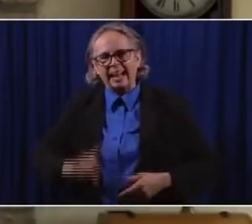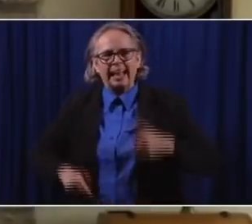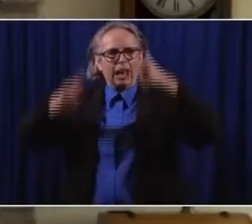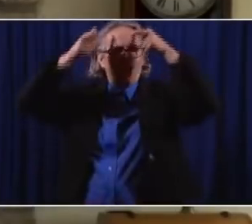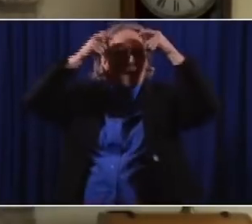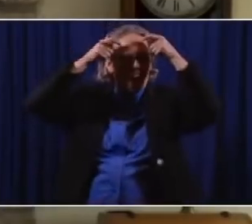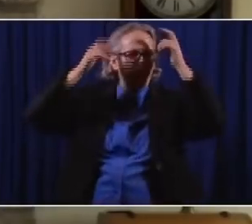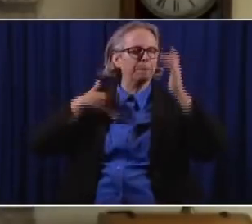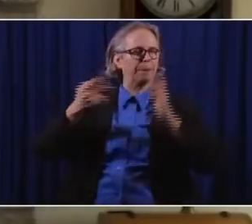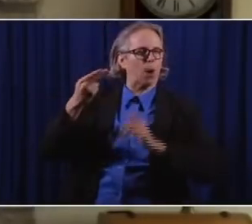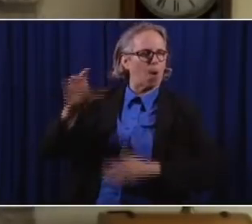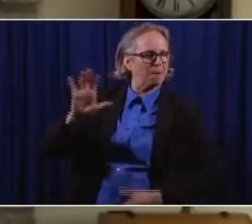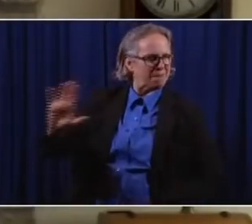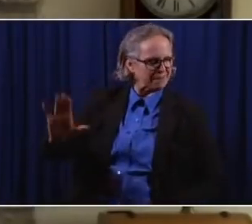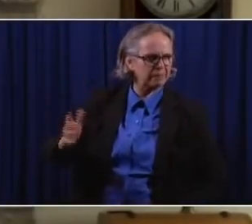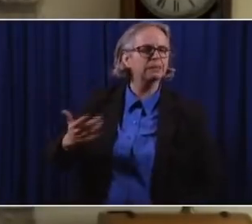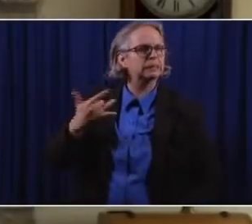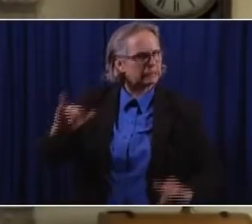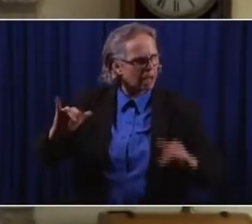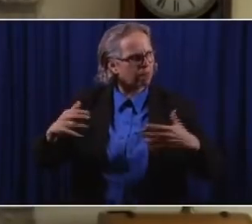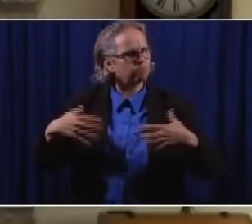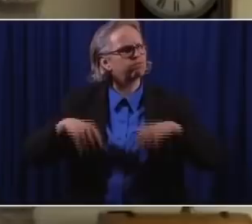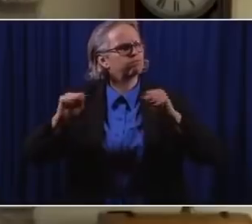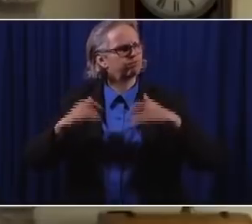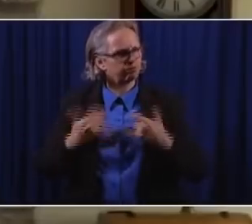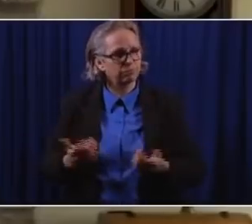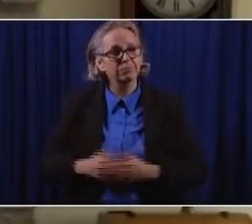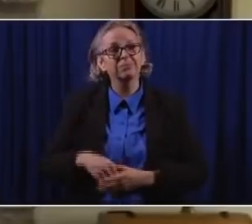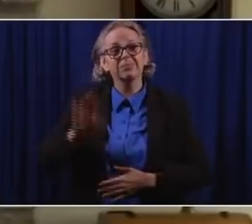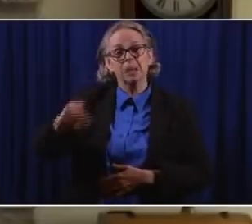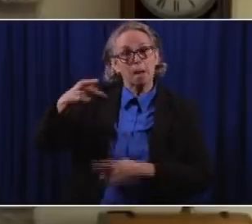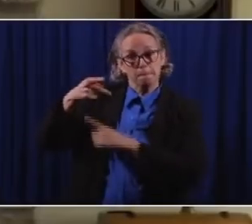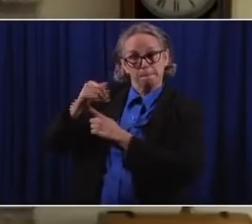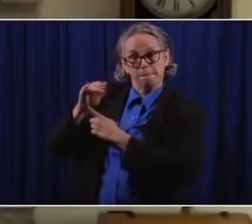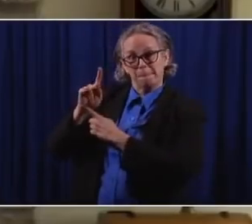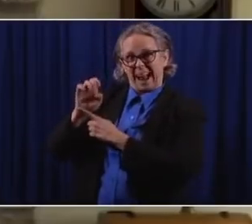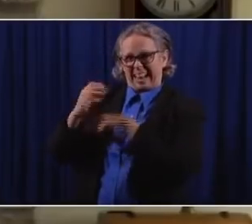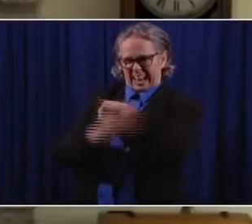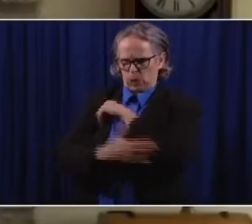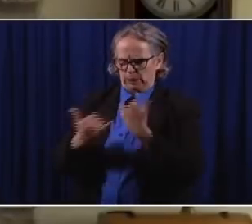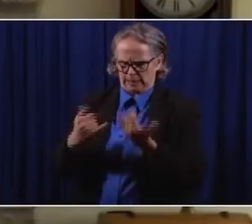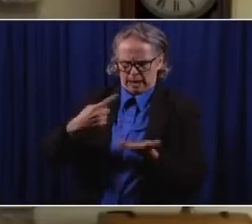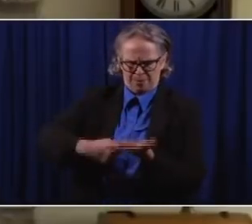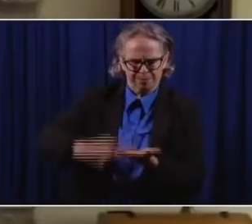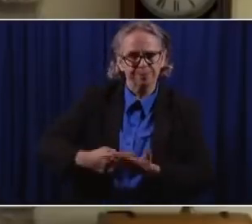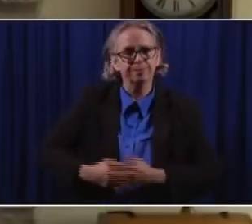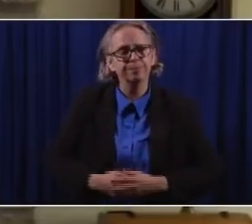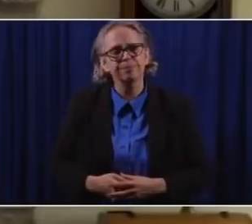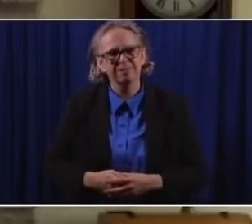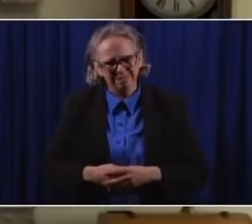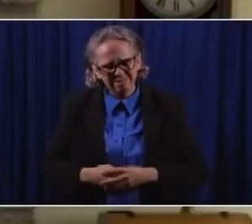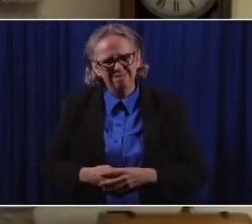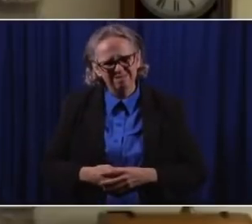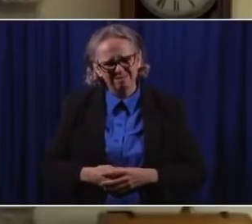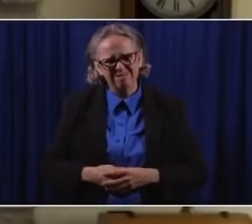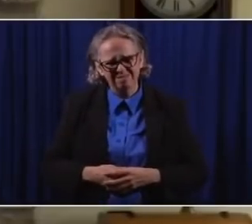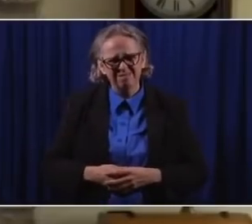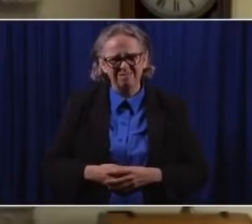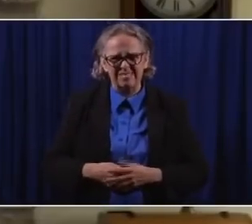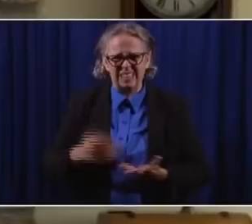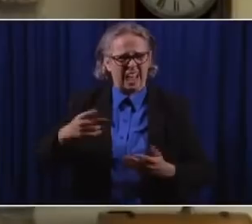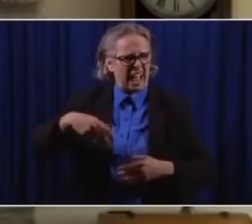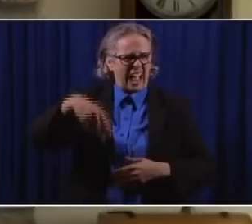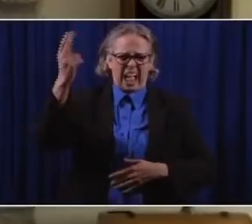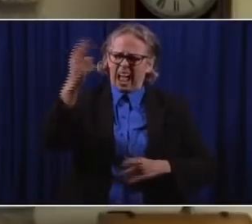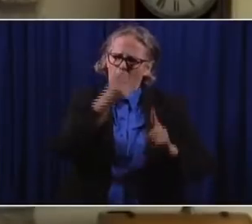red for the first time, and they are high in the number of incidents per 100,000. Pike County's cases more